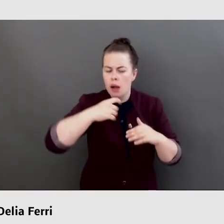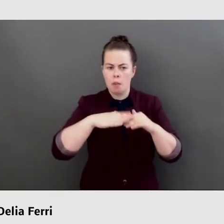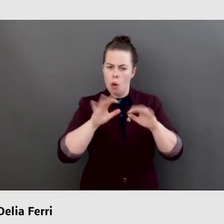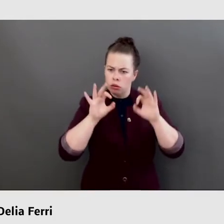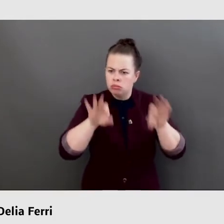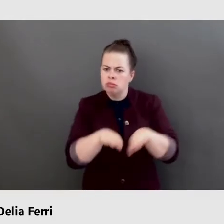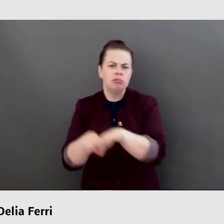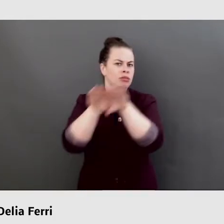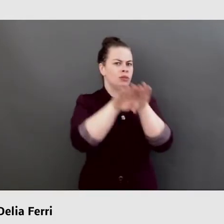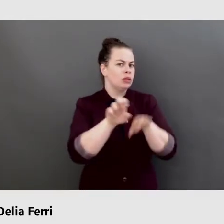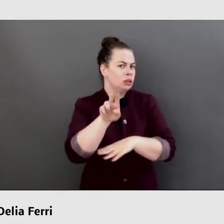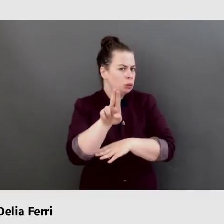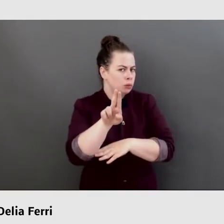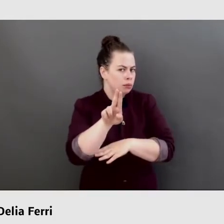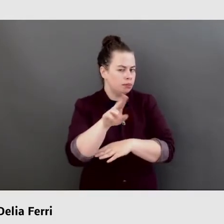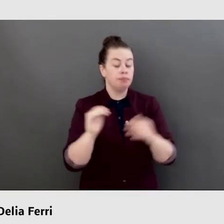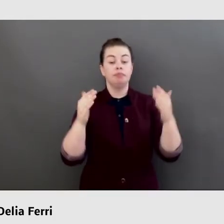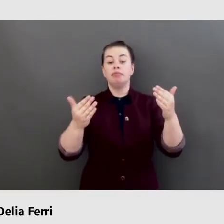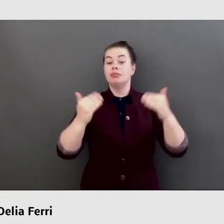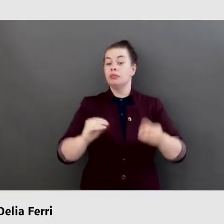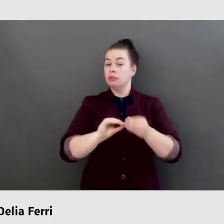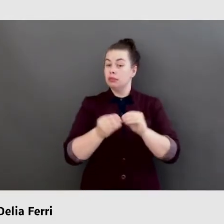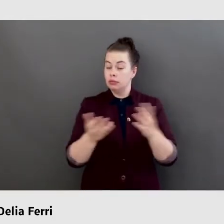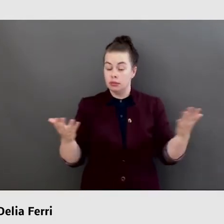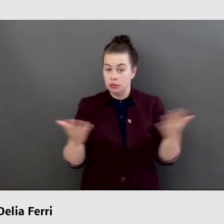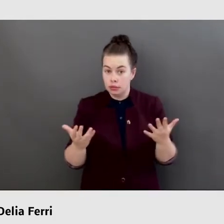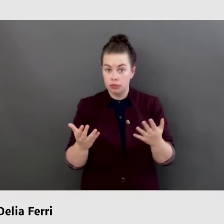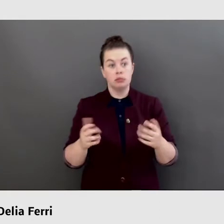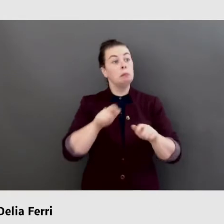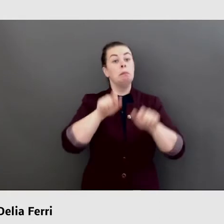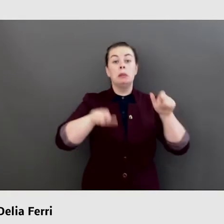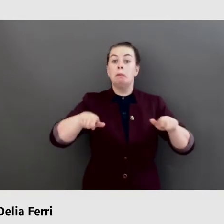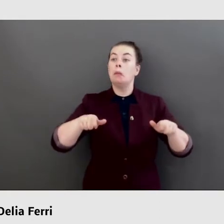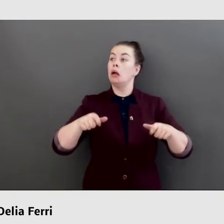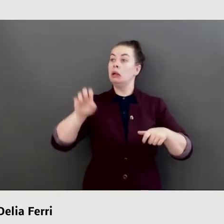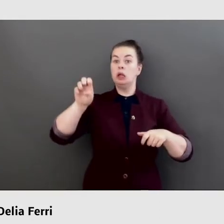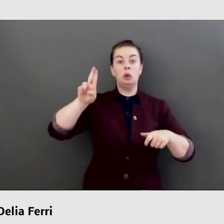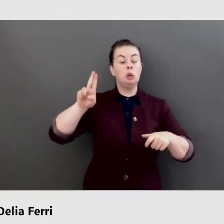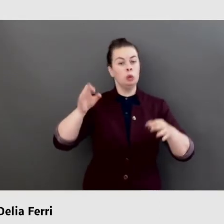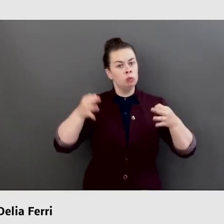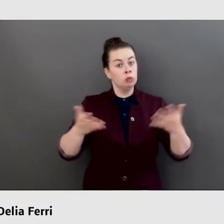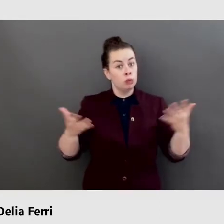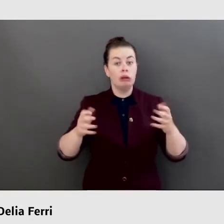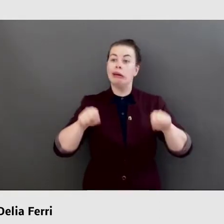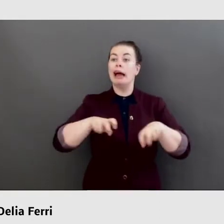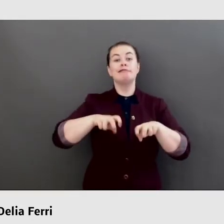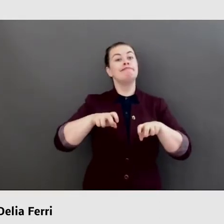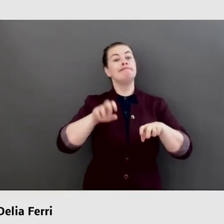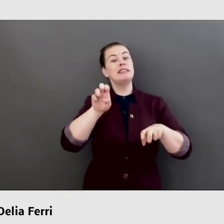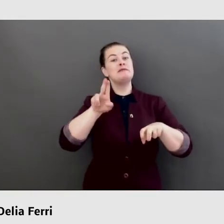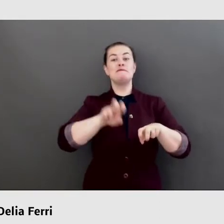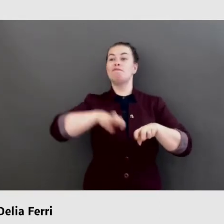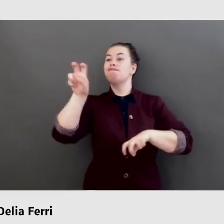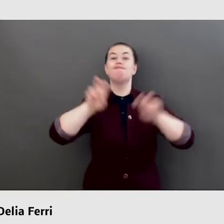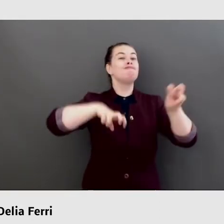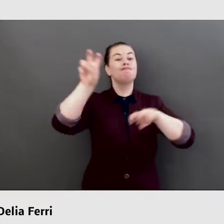diagnosis. The free movement has been fundamentally and dramatically undermined by movement restrictions that have